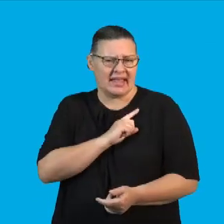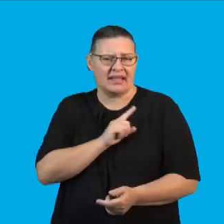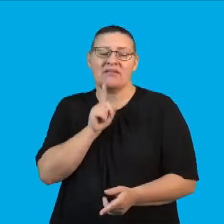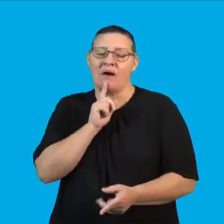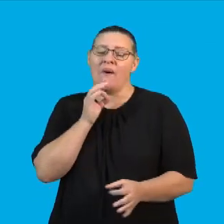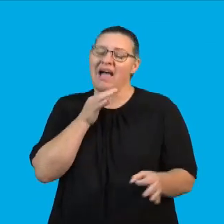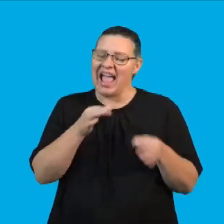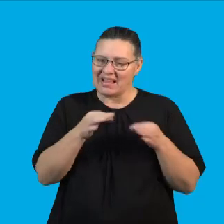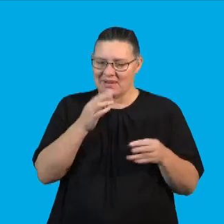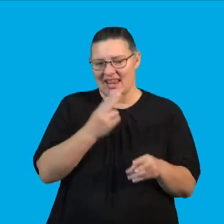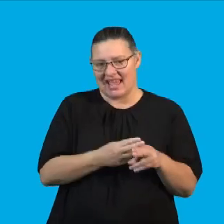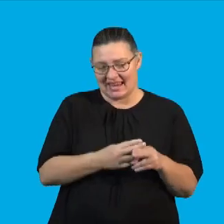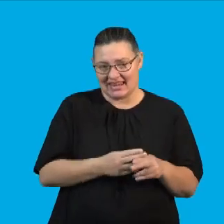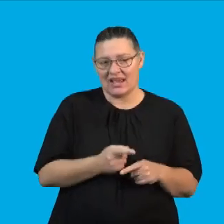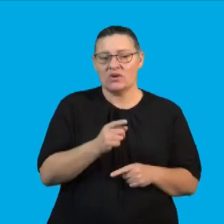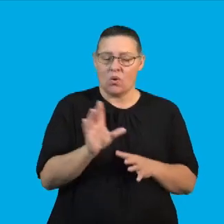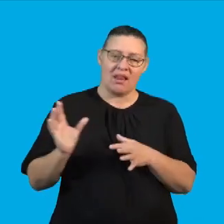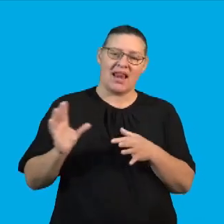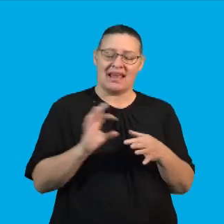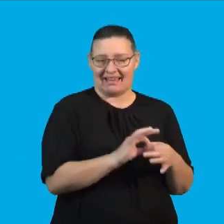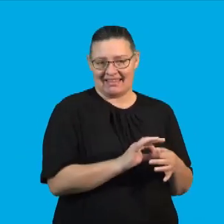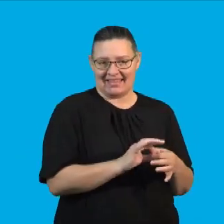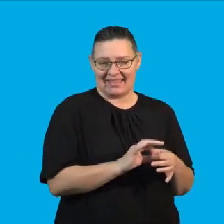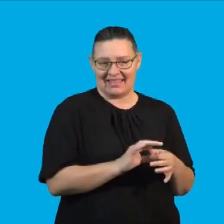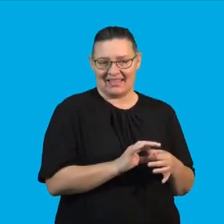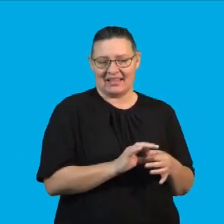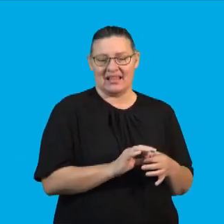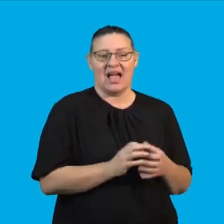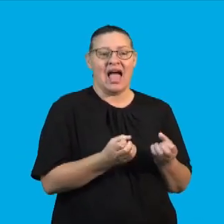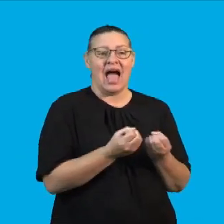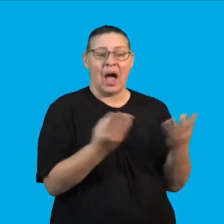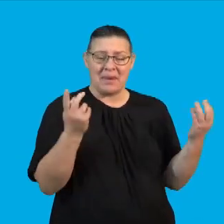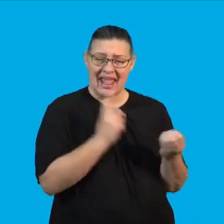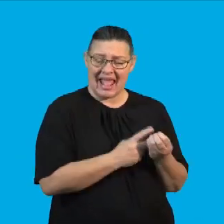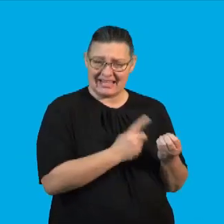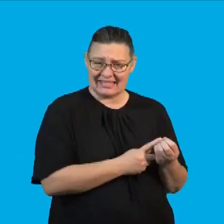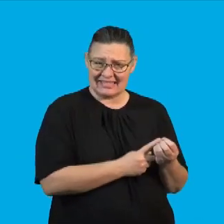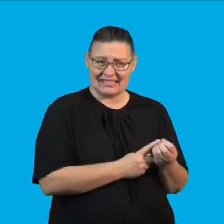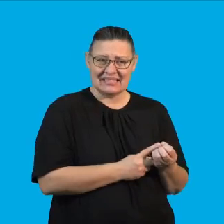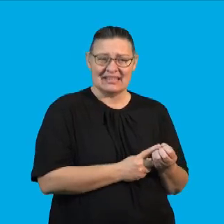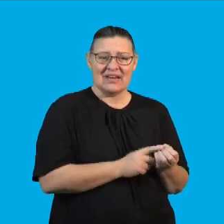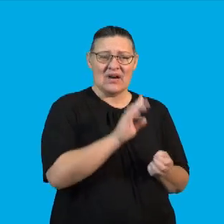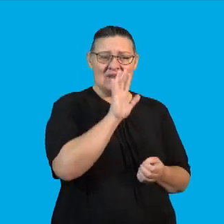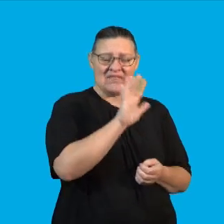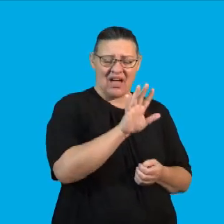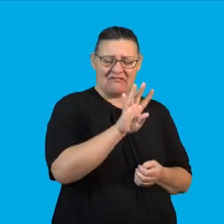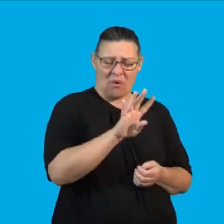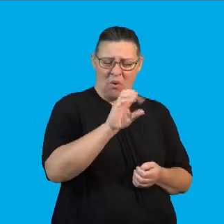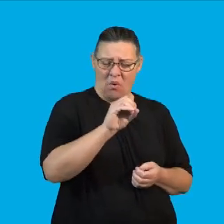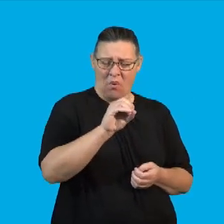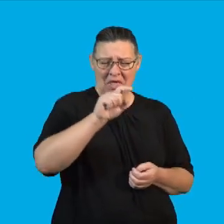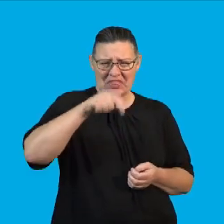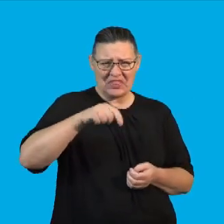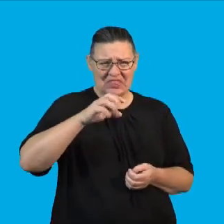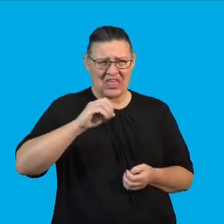You are going to explain again. So you link the number of eggs with the